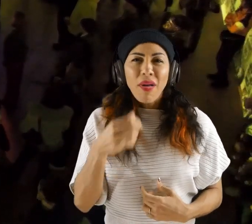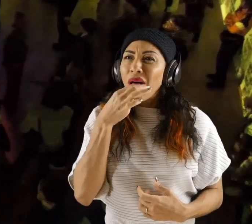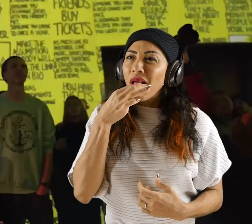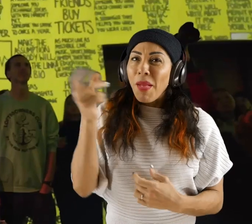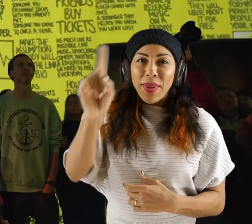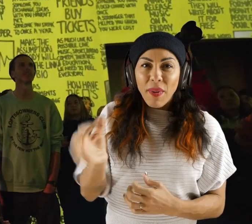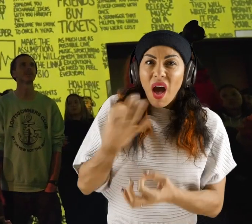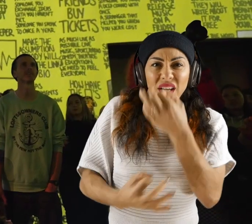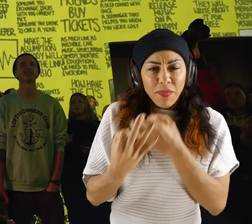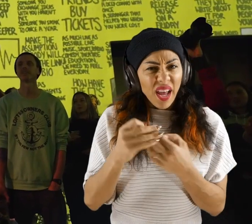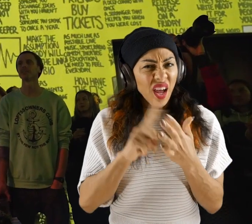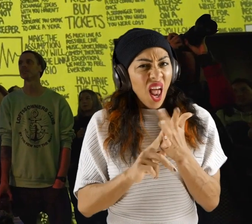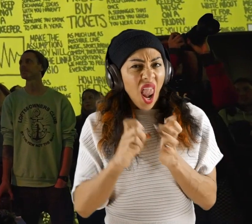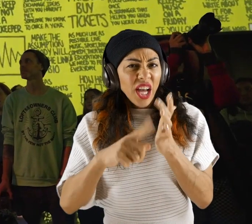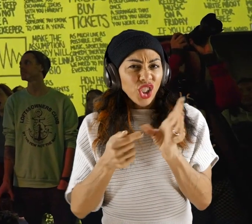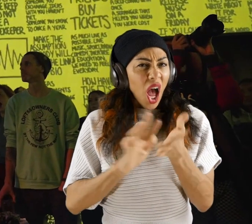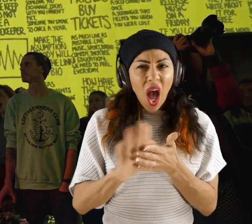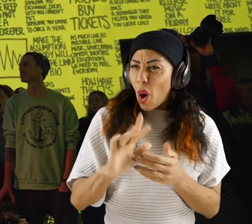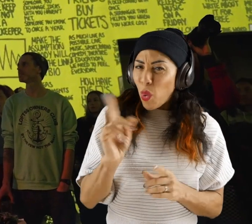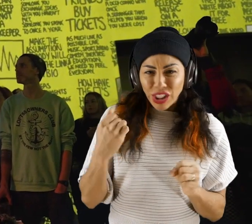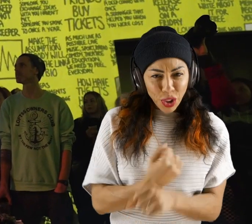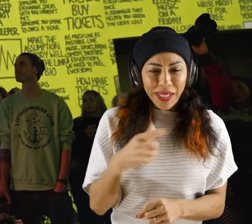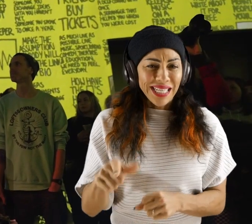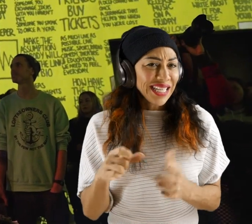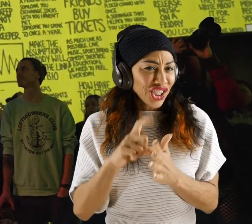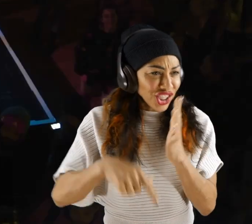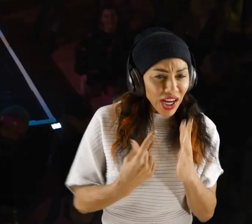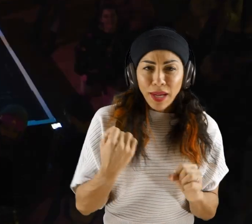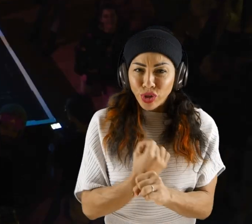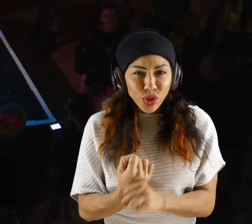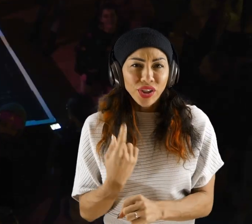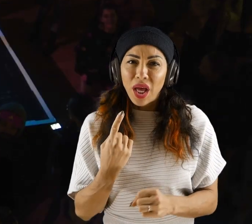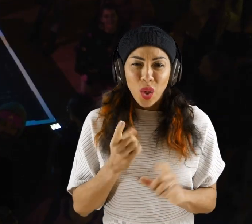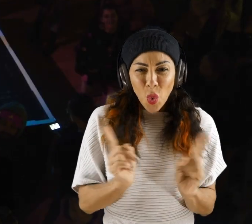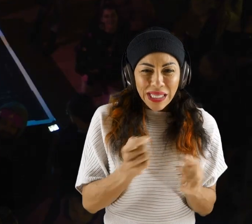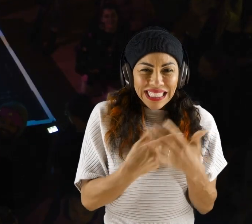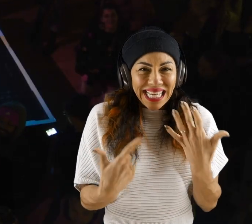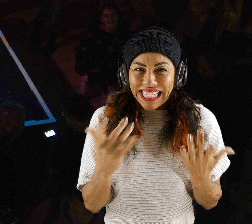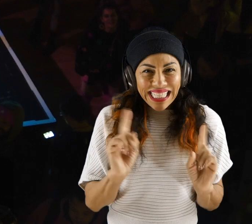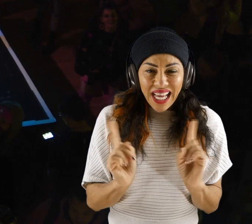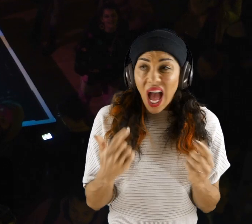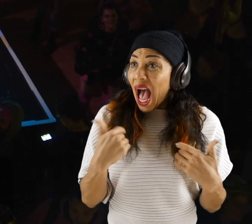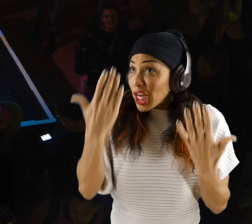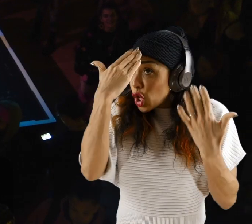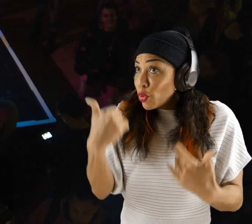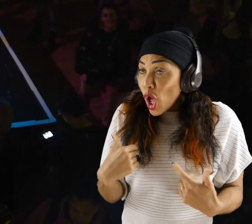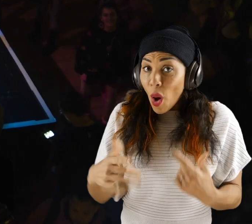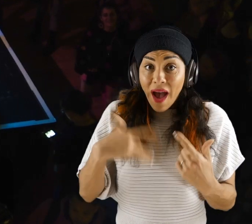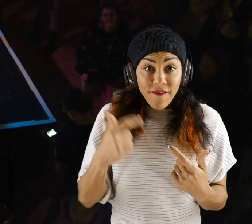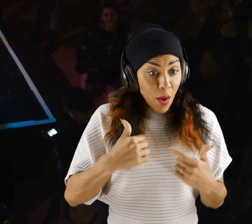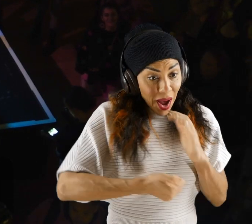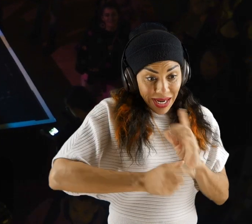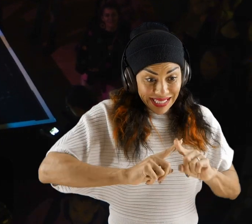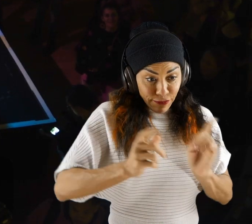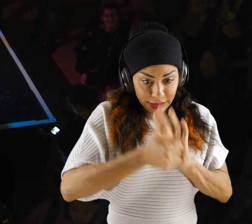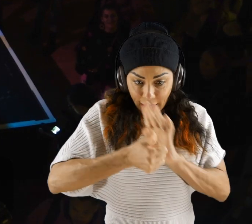producer? Like, why is he on stage rapping with jams? Like, what the hell's going on? I don't know, but I feel like all of these things are getting closer and closer together, and it excites